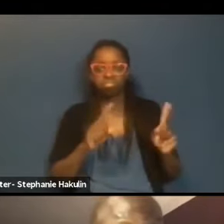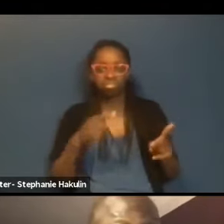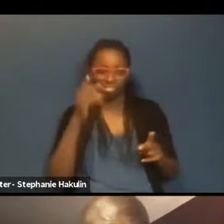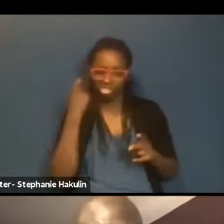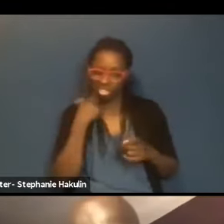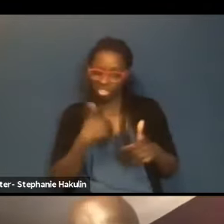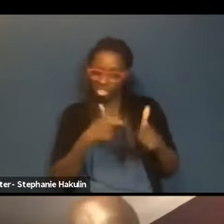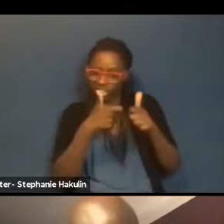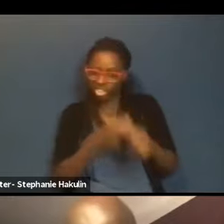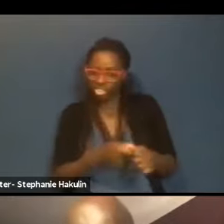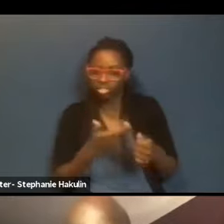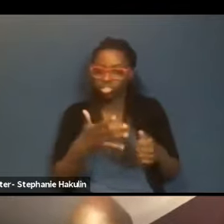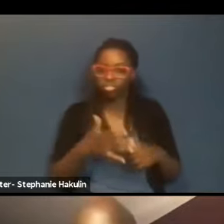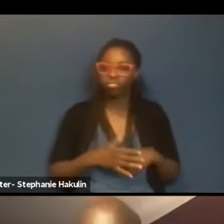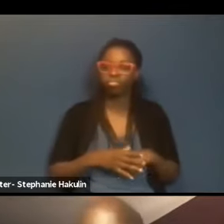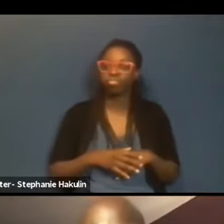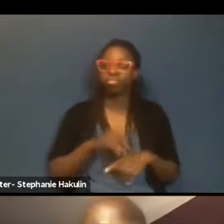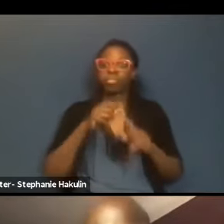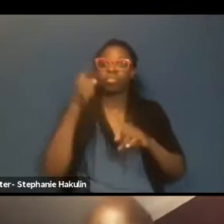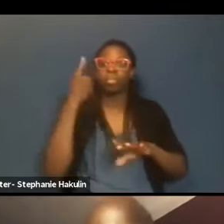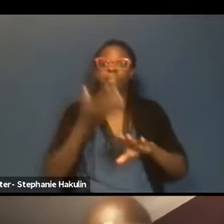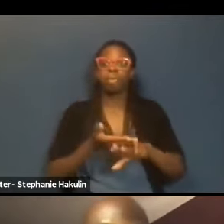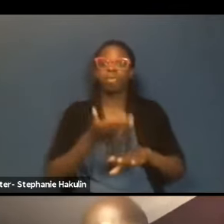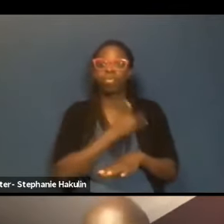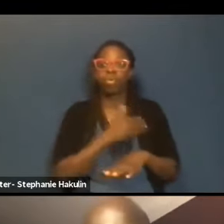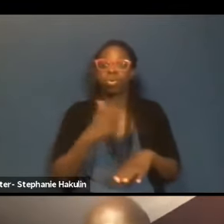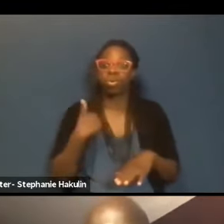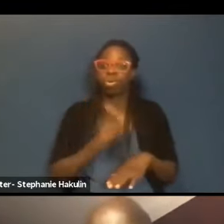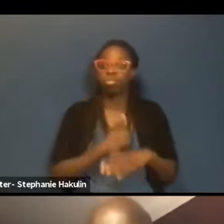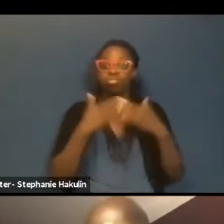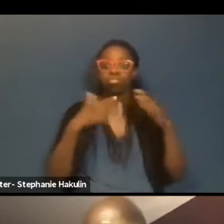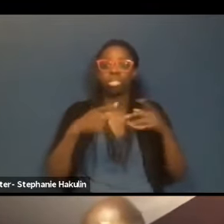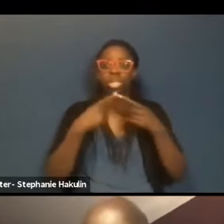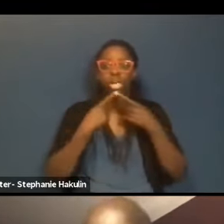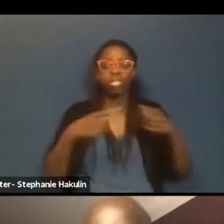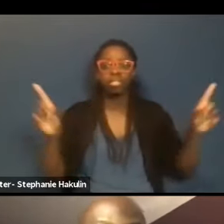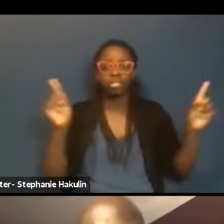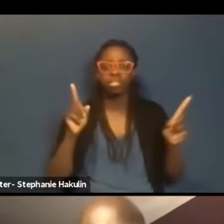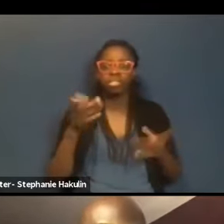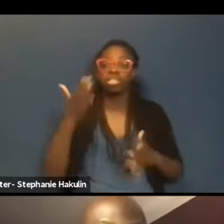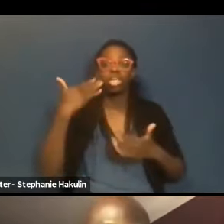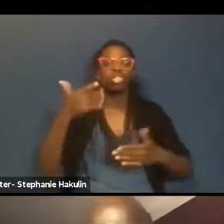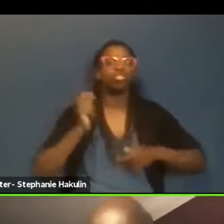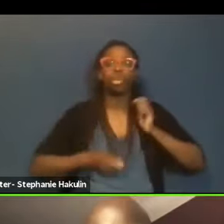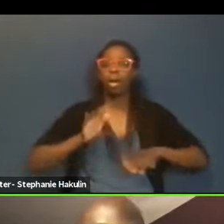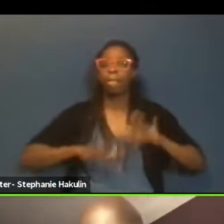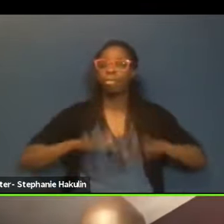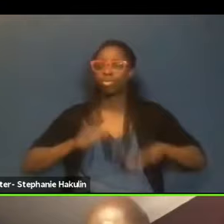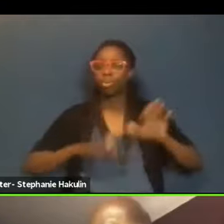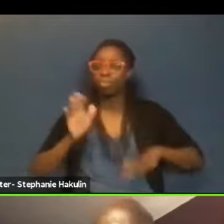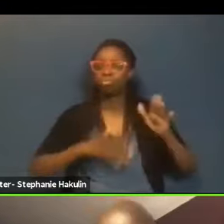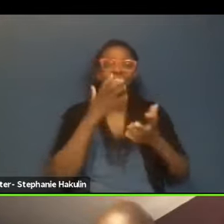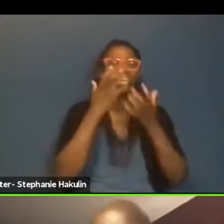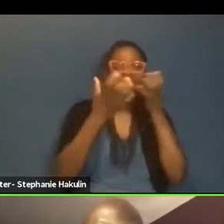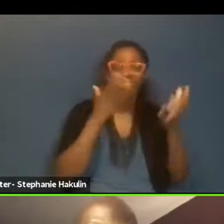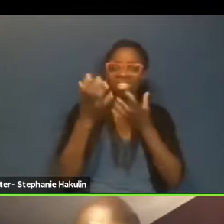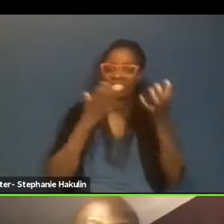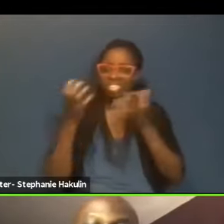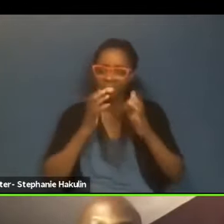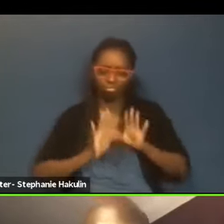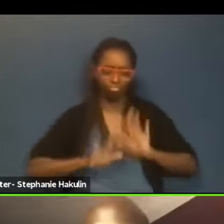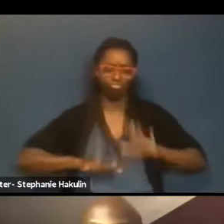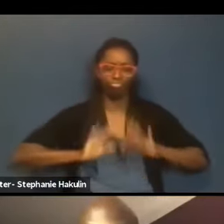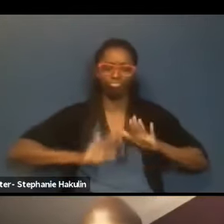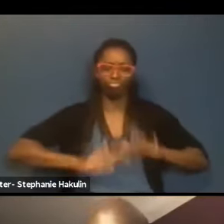everybody to drum roll in your own way, right? Whatever way you can, with your mouth, with your hands on your table. We can't necessarily hear you, but